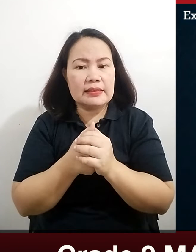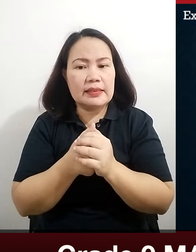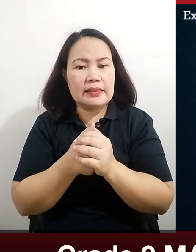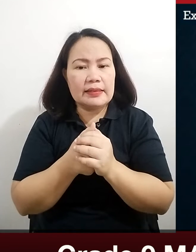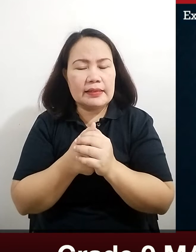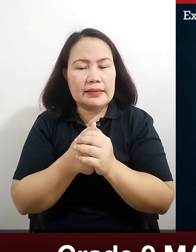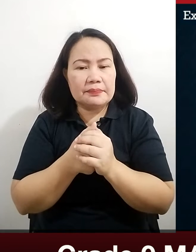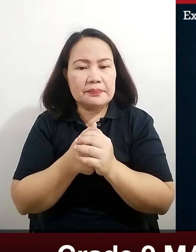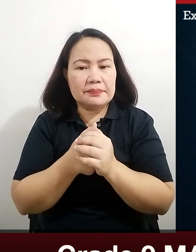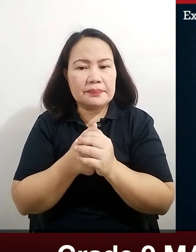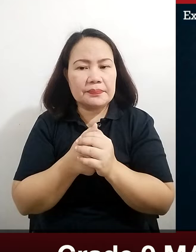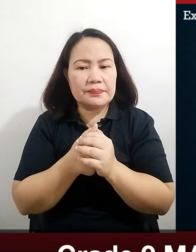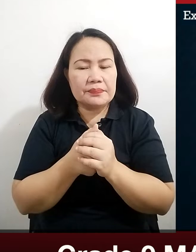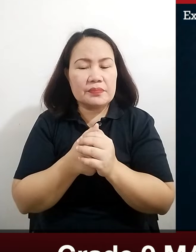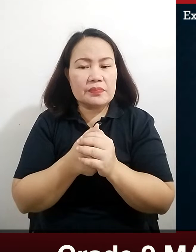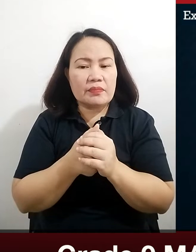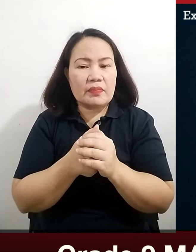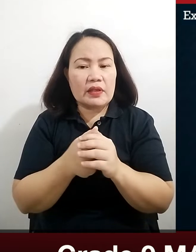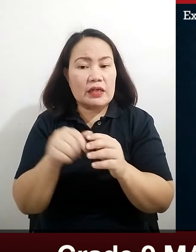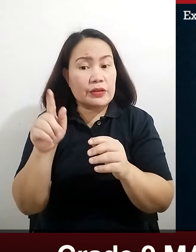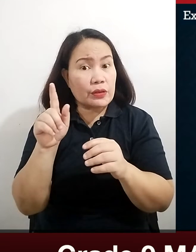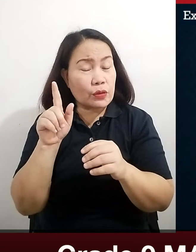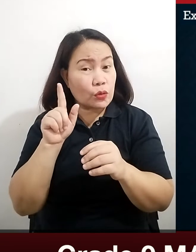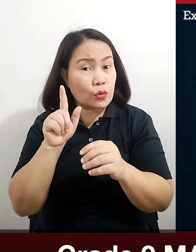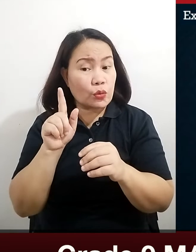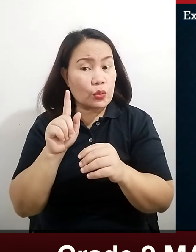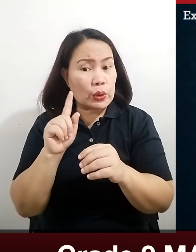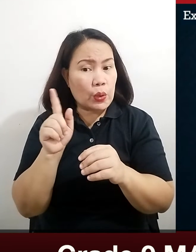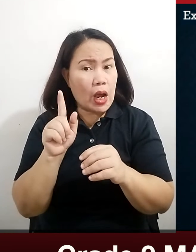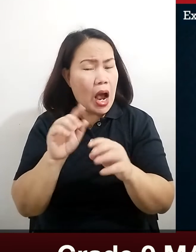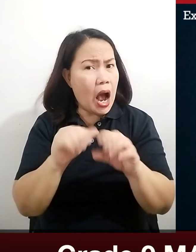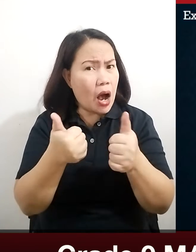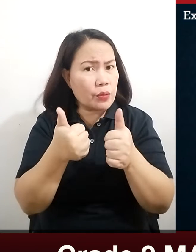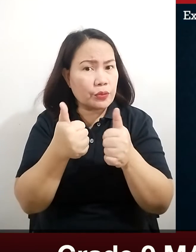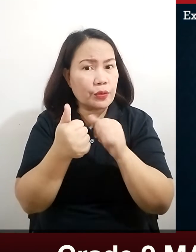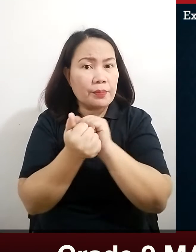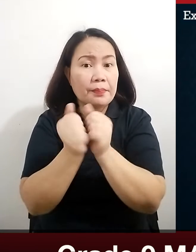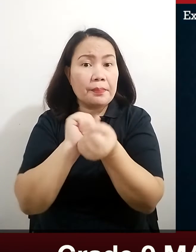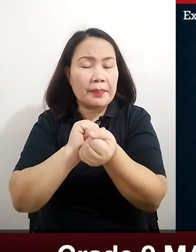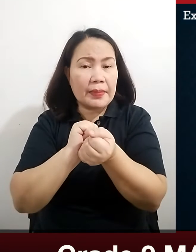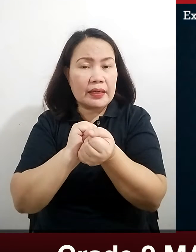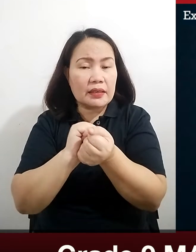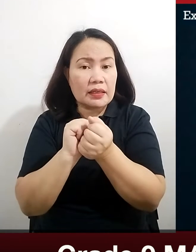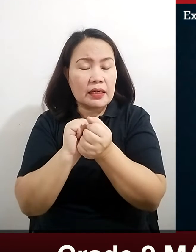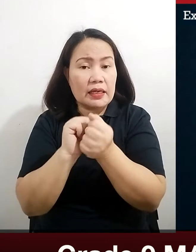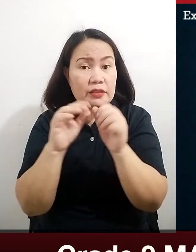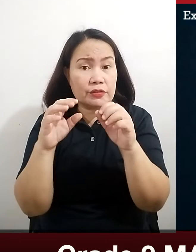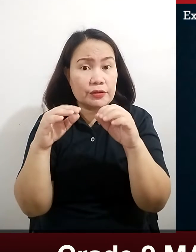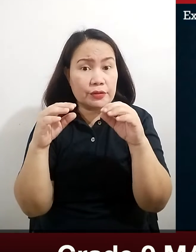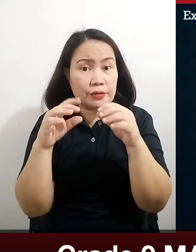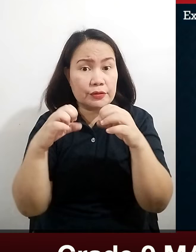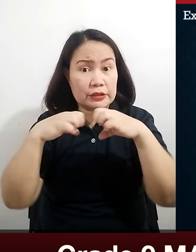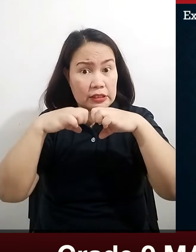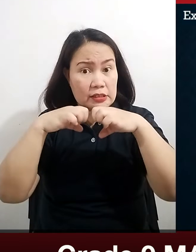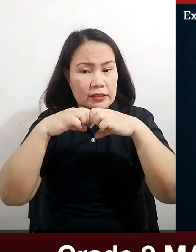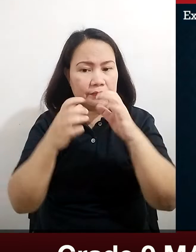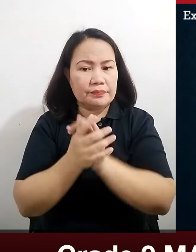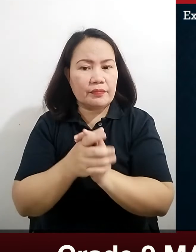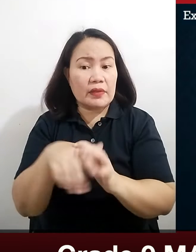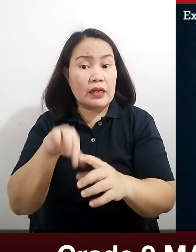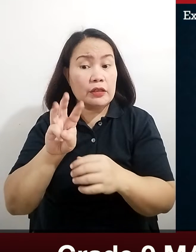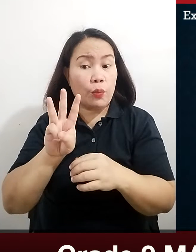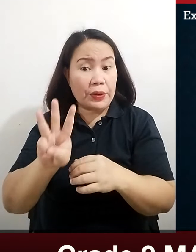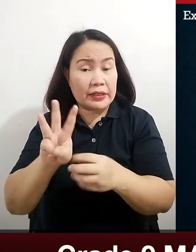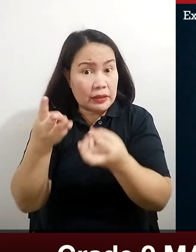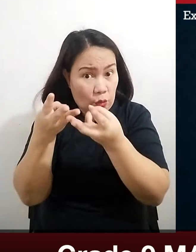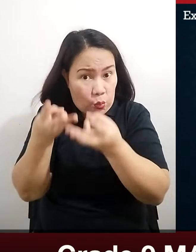na for direct variation. So paano natin gawing equation to? I-translate into equation. So that is W